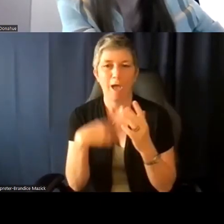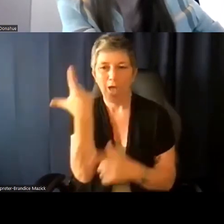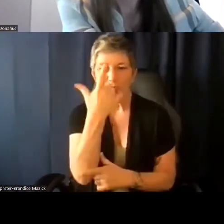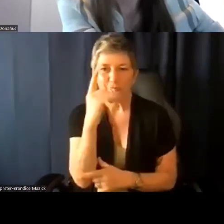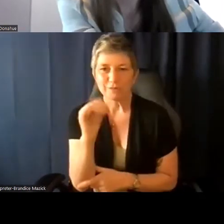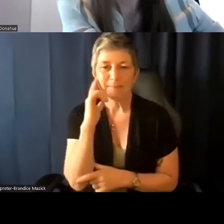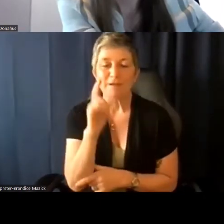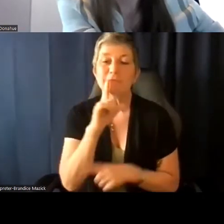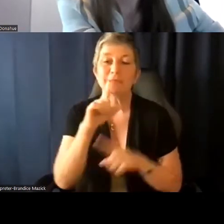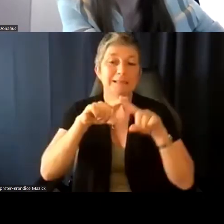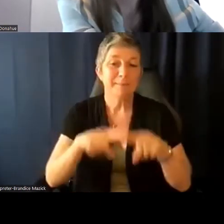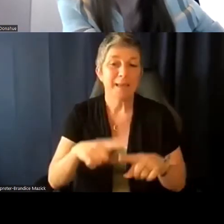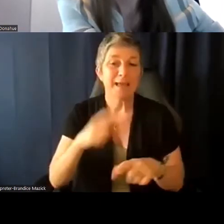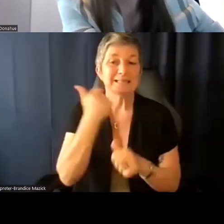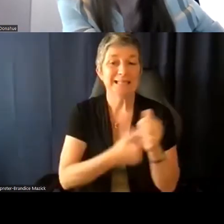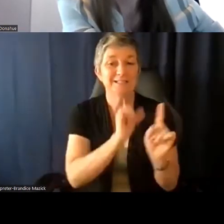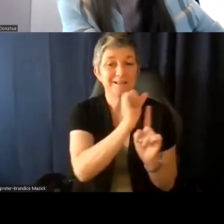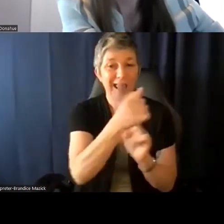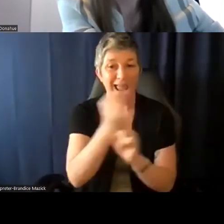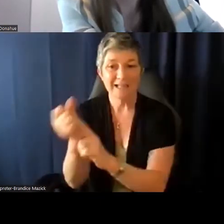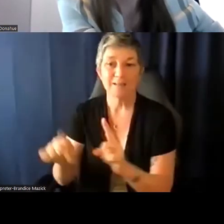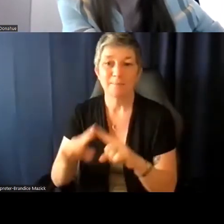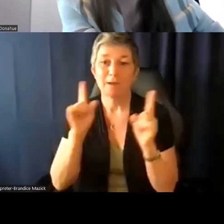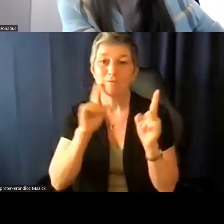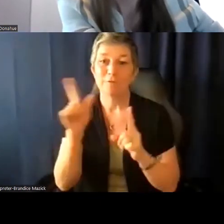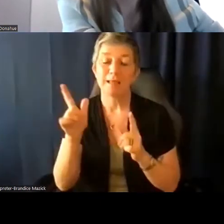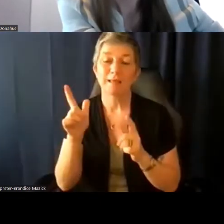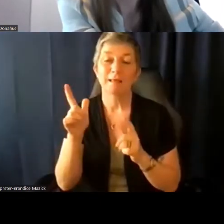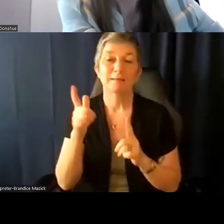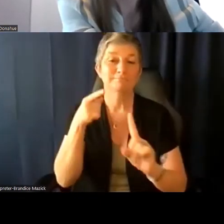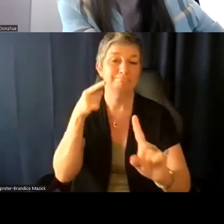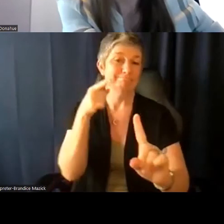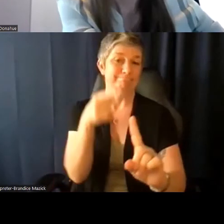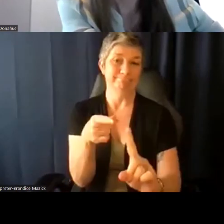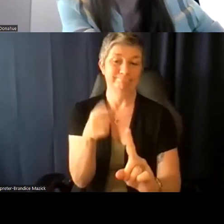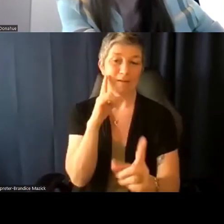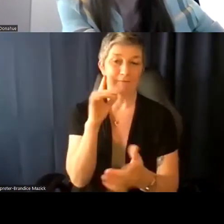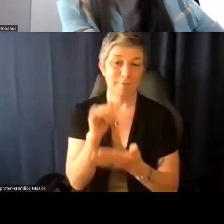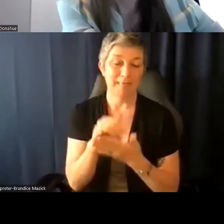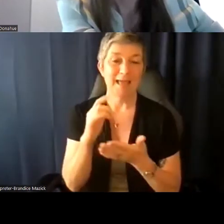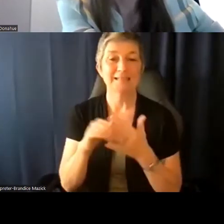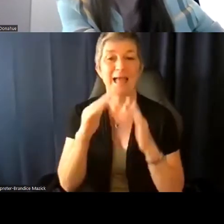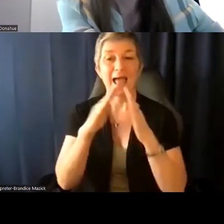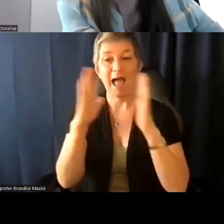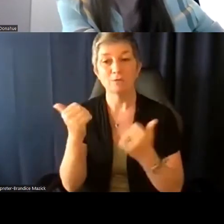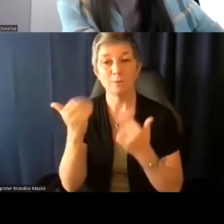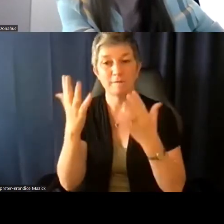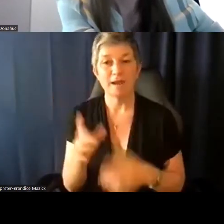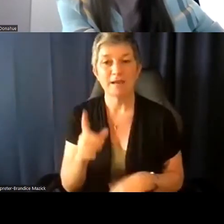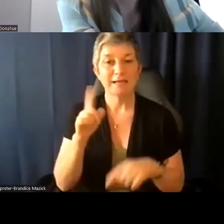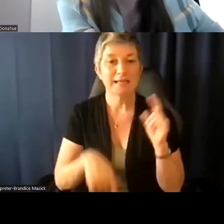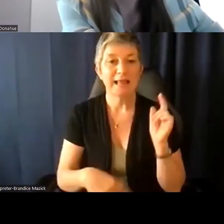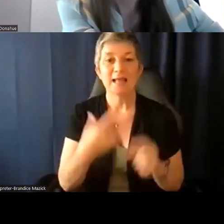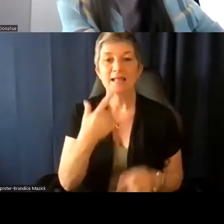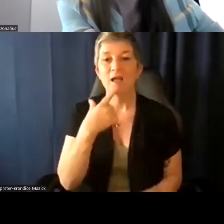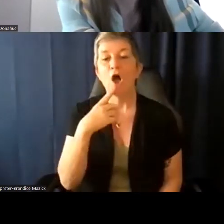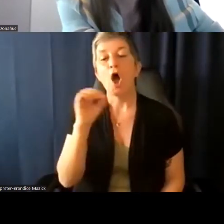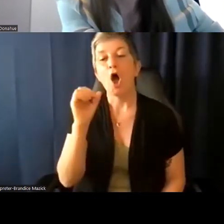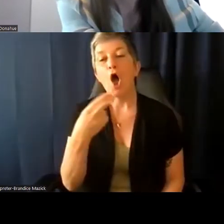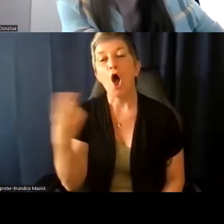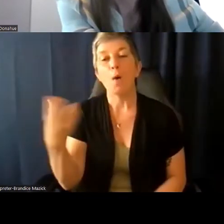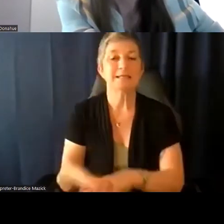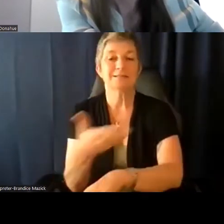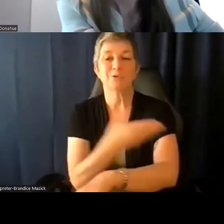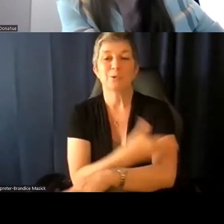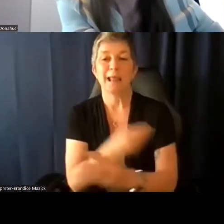really depends on each case. I think that the main takeaway from that point is that housing providers really cannot just say, oh, it's just to enhance the property,